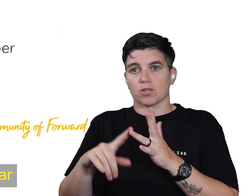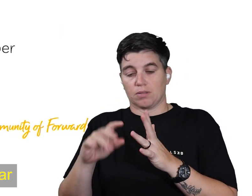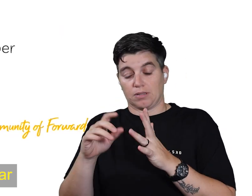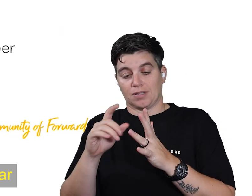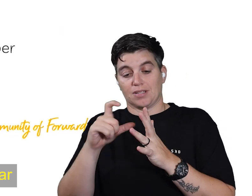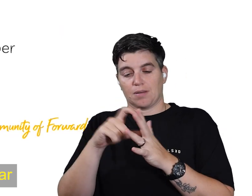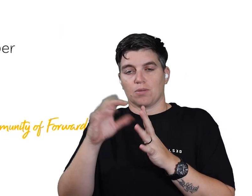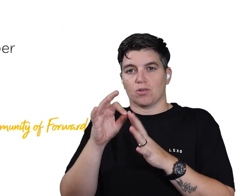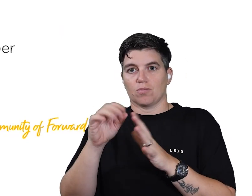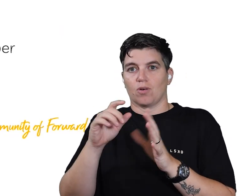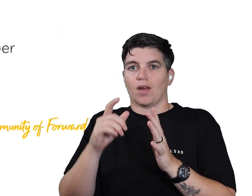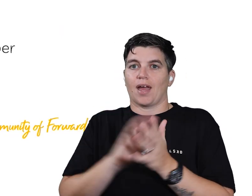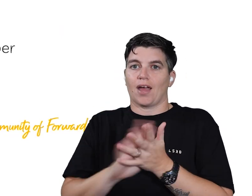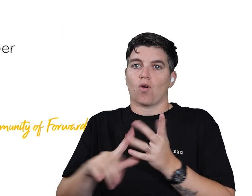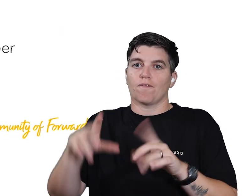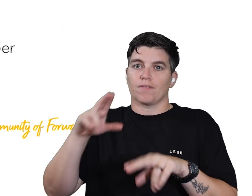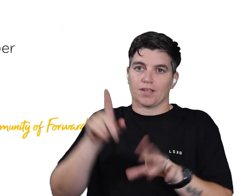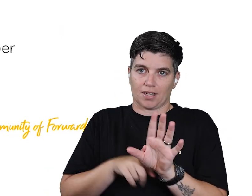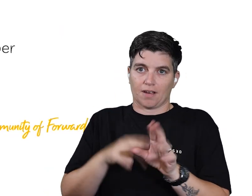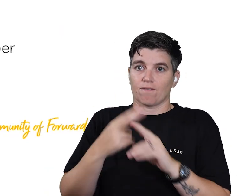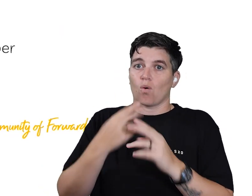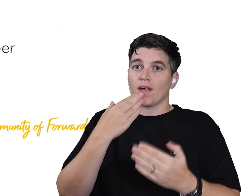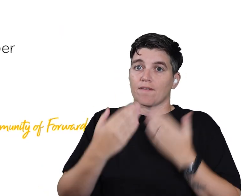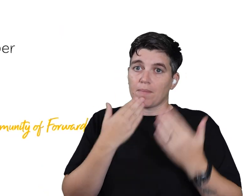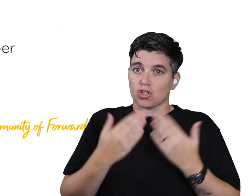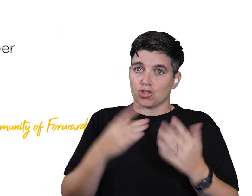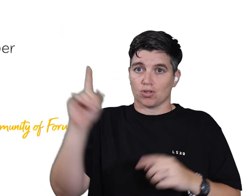of Year, for the information presented